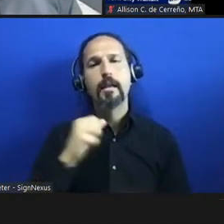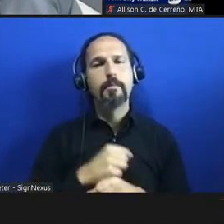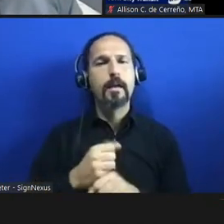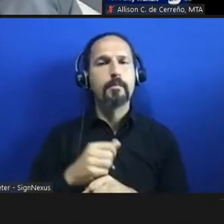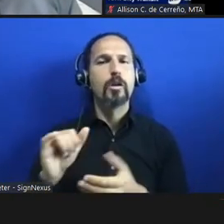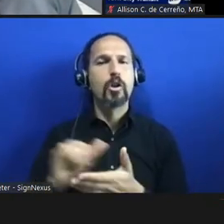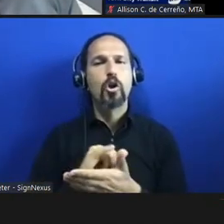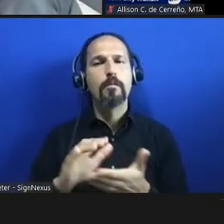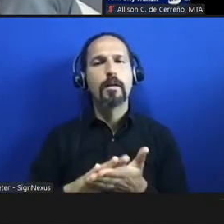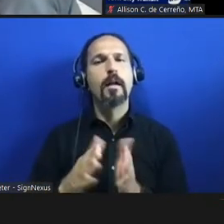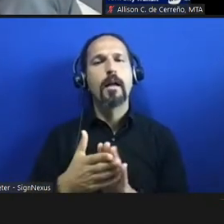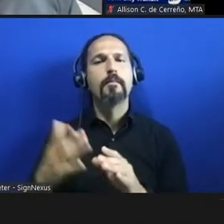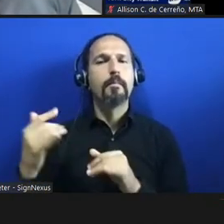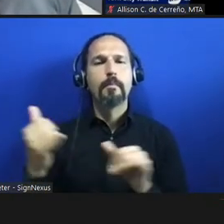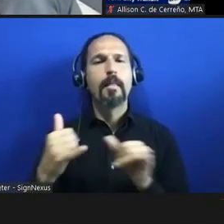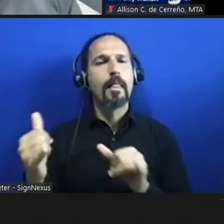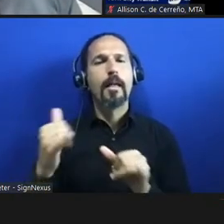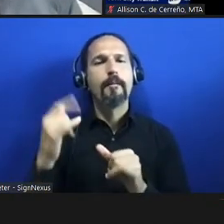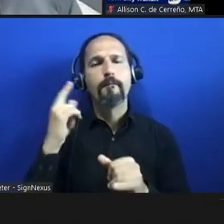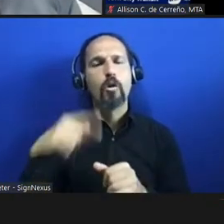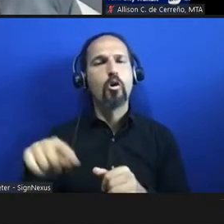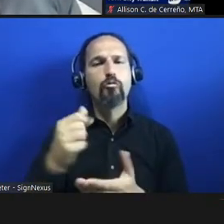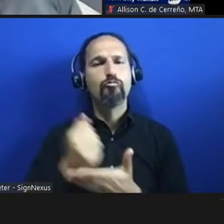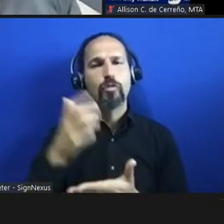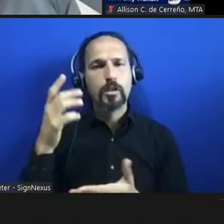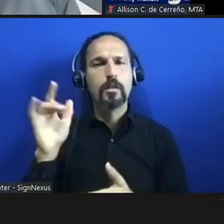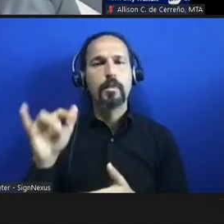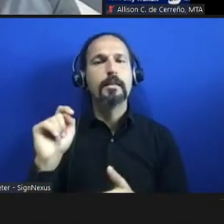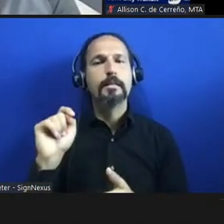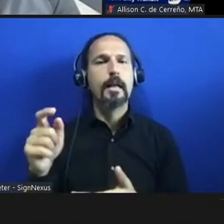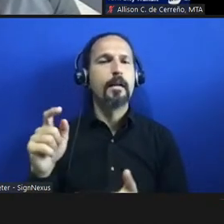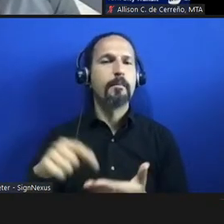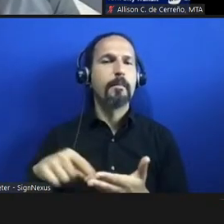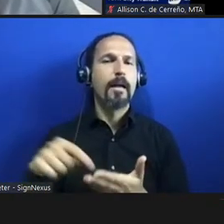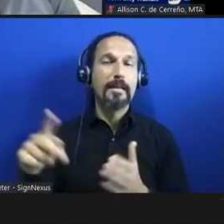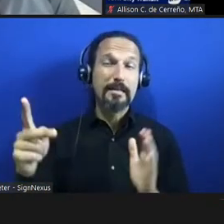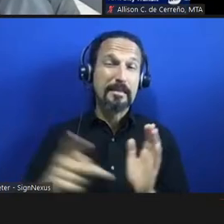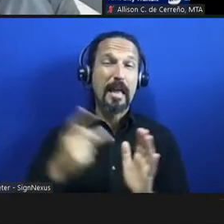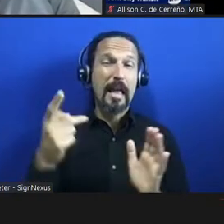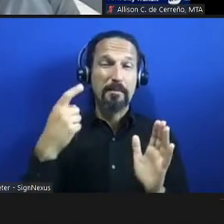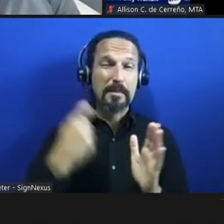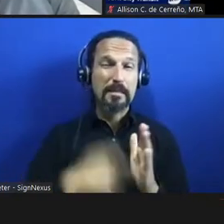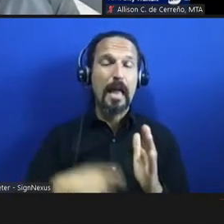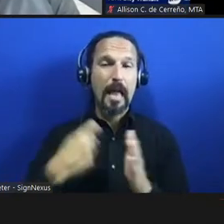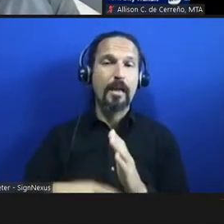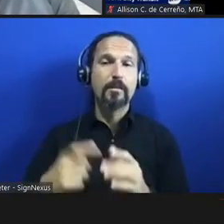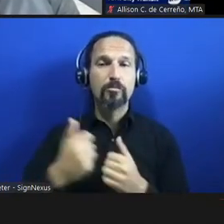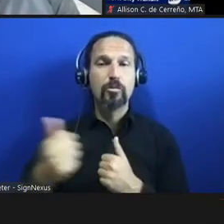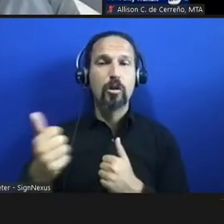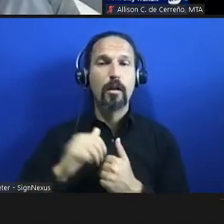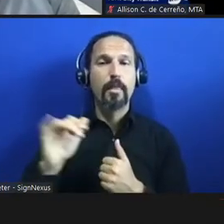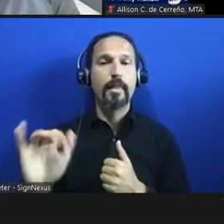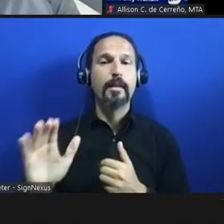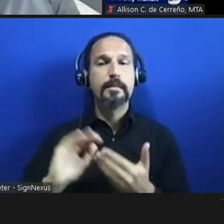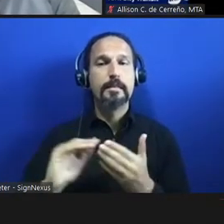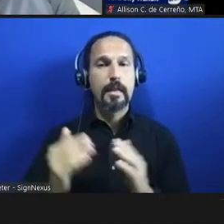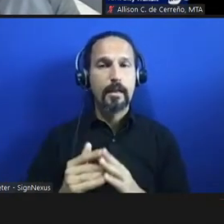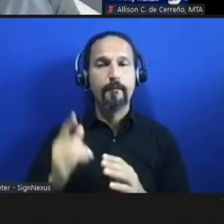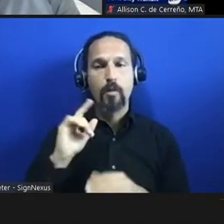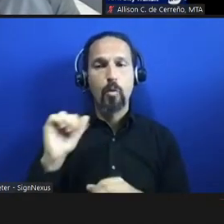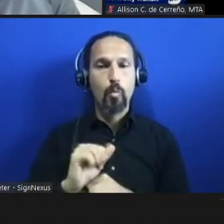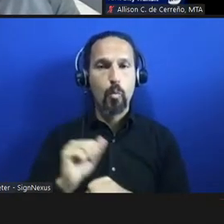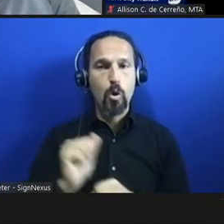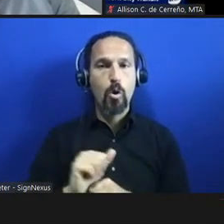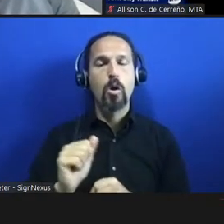become a playground for the rich New York City taxpayers should not be double taxed to travel into their own City whether it's for work